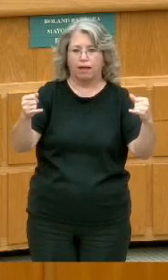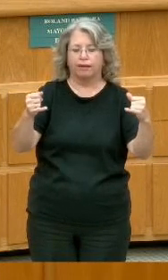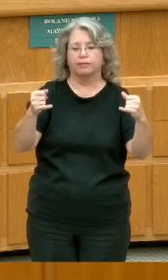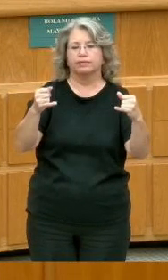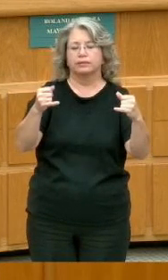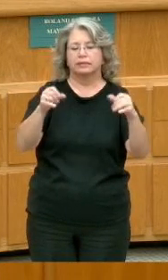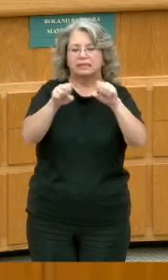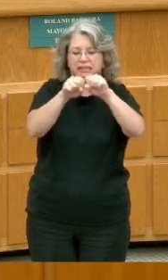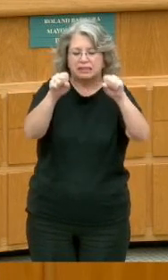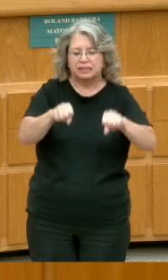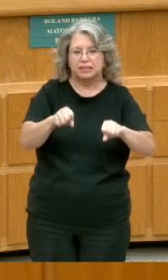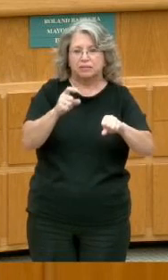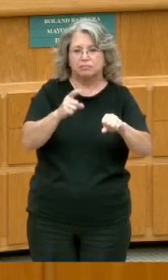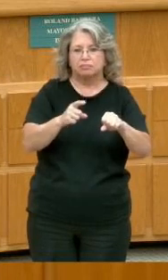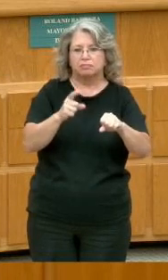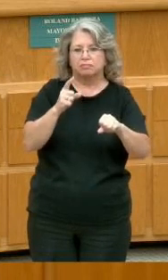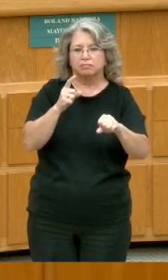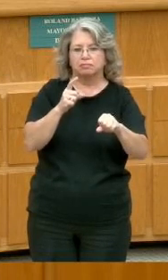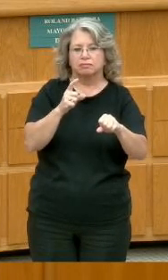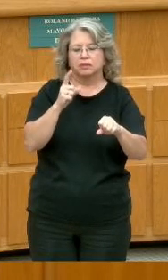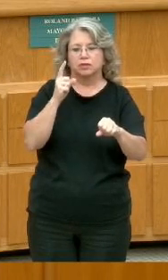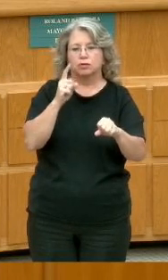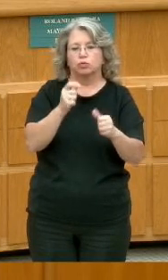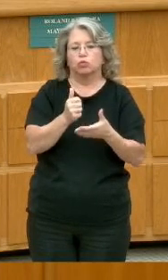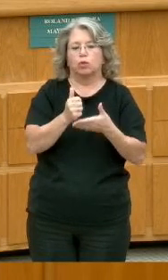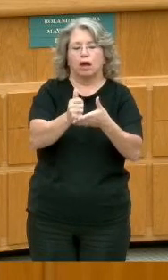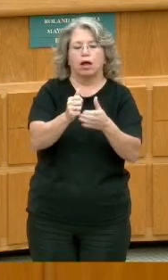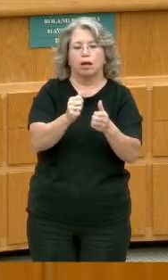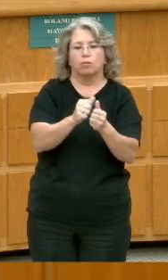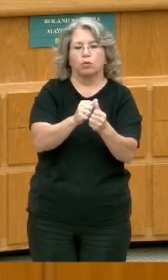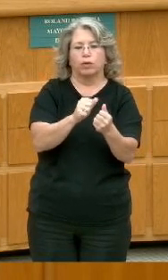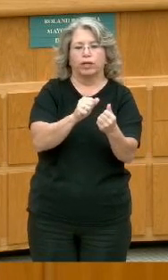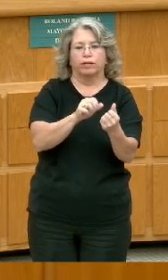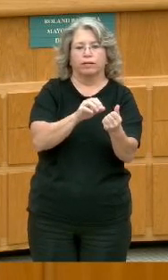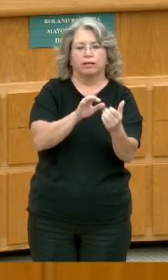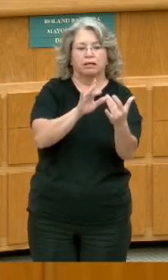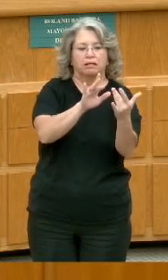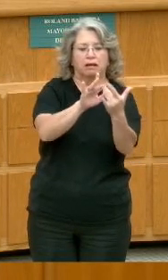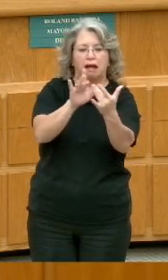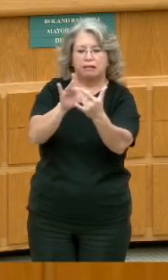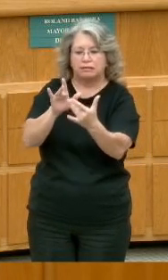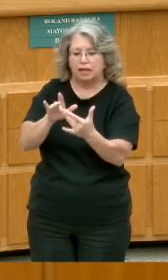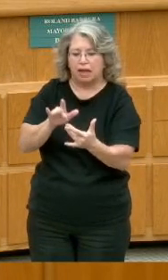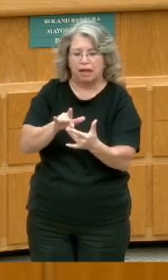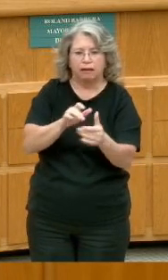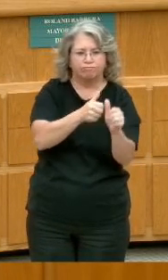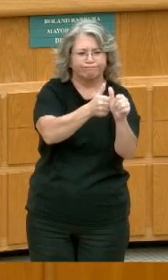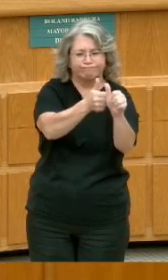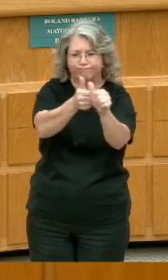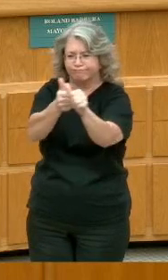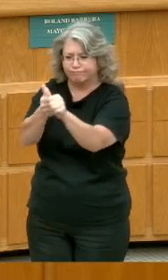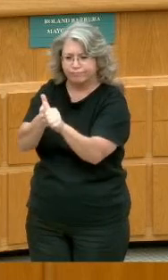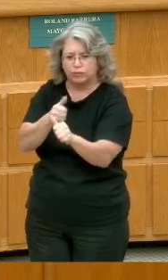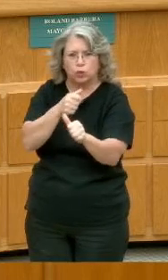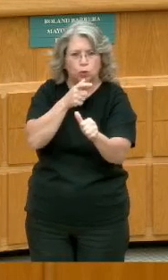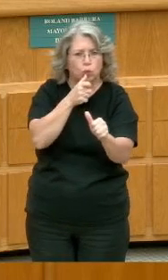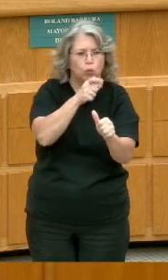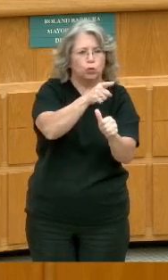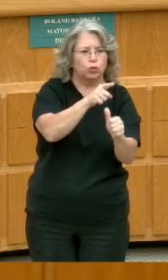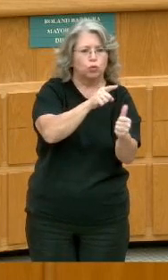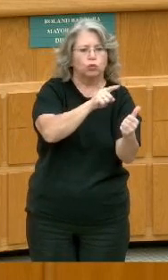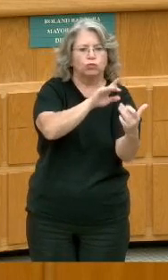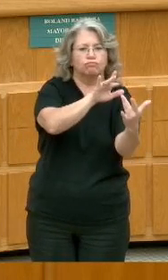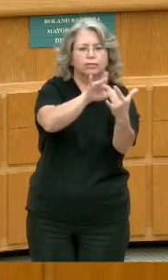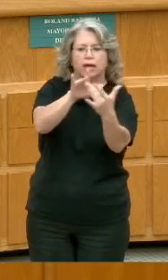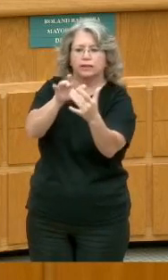help contact tracing. So you can self-report to help on the contact tracing situation.